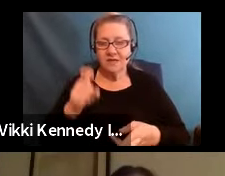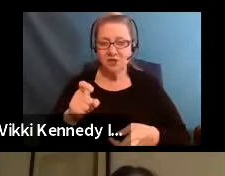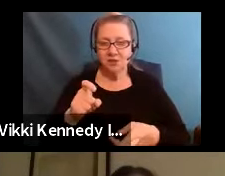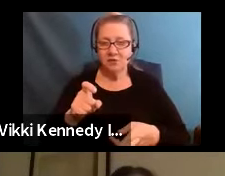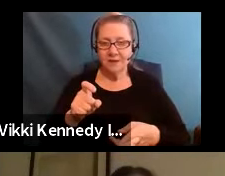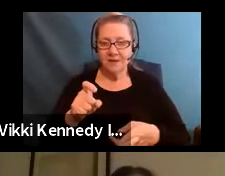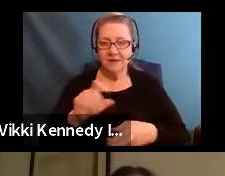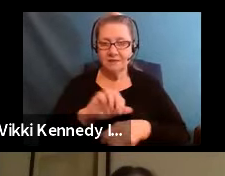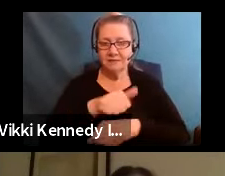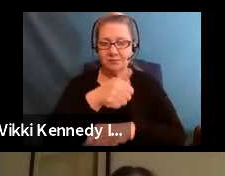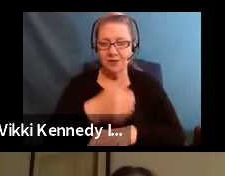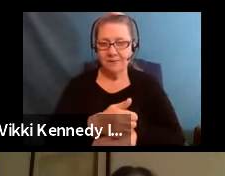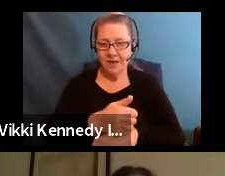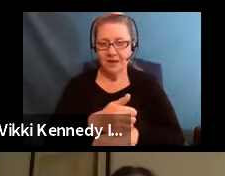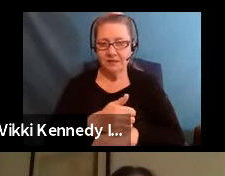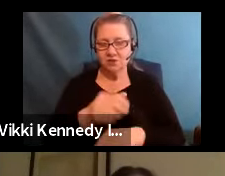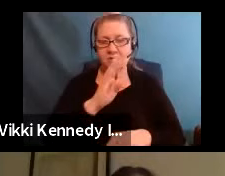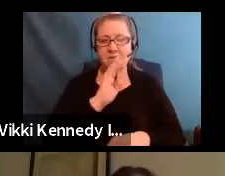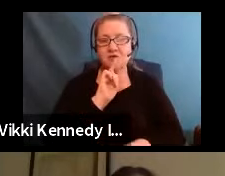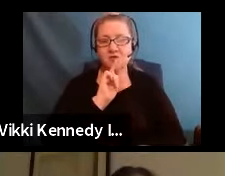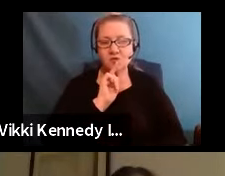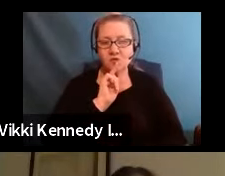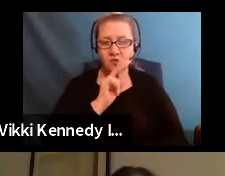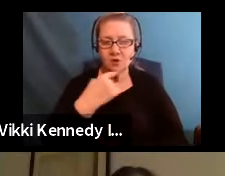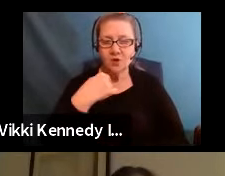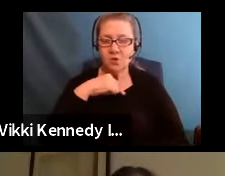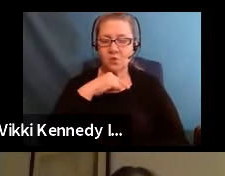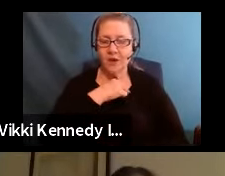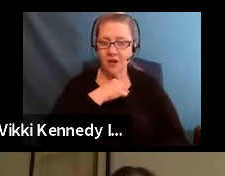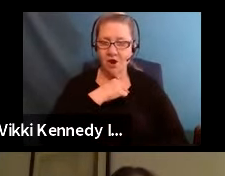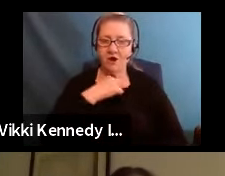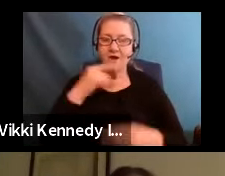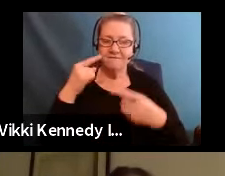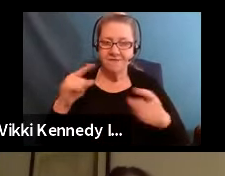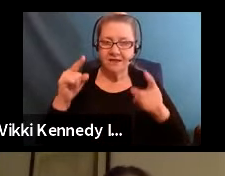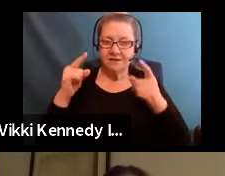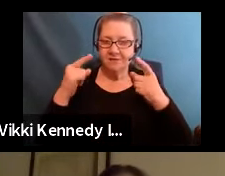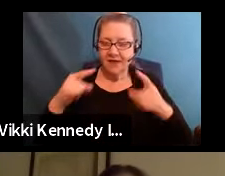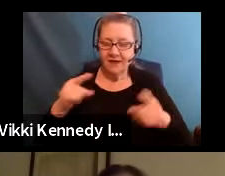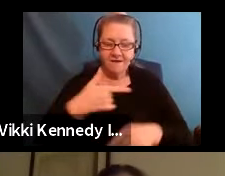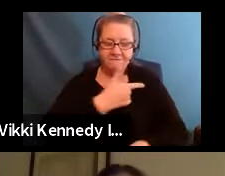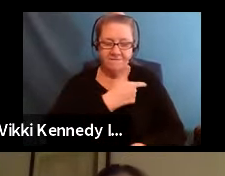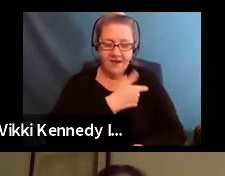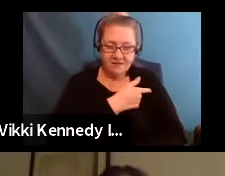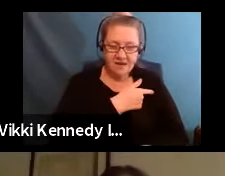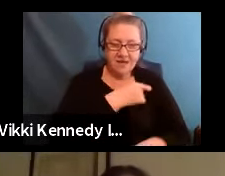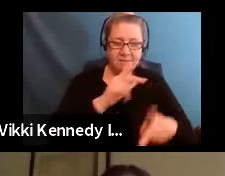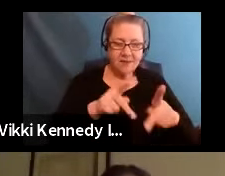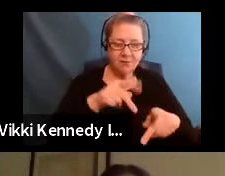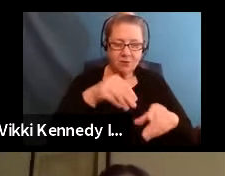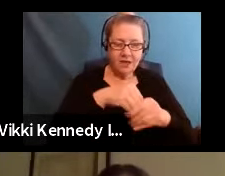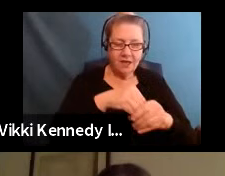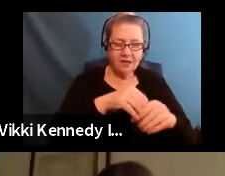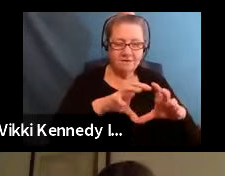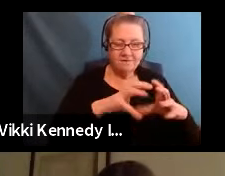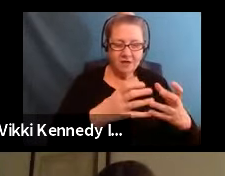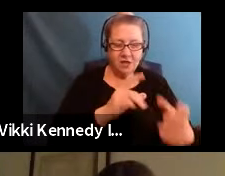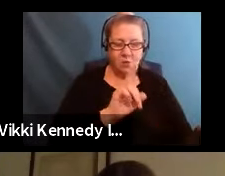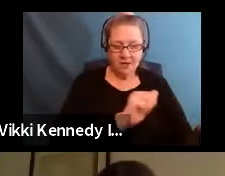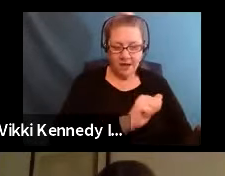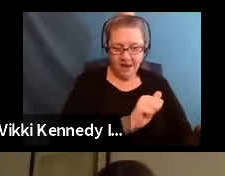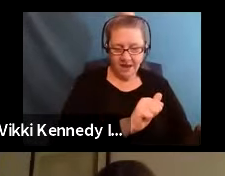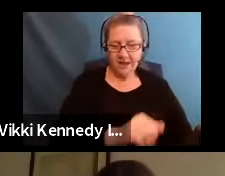in place to make sure that we are effectively vaccinating those who are in phase 1A, to make sure that we are